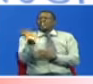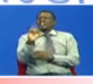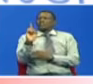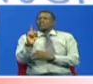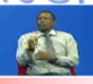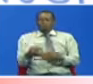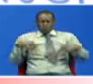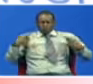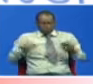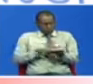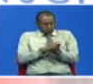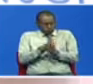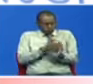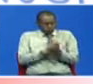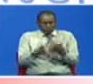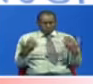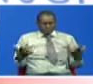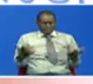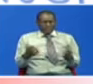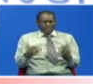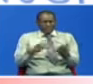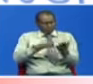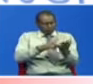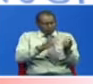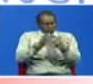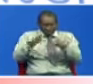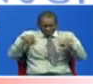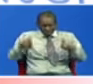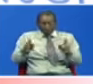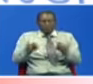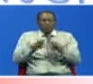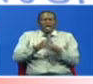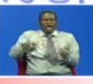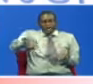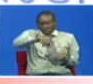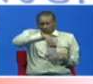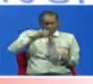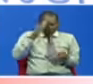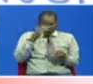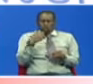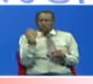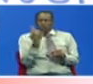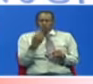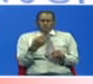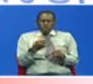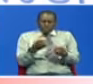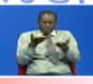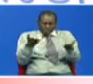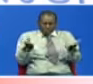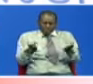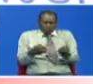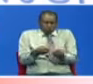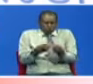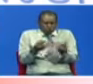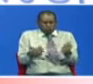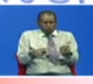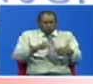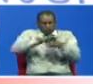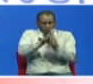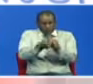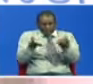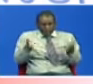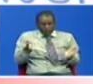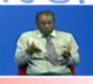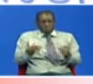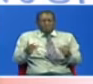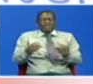people to wash their hands and to sanitize, because as we know, the only vaccine we have for COVID-19 is